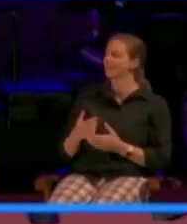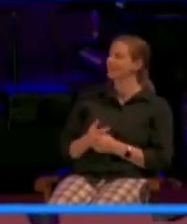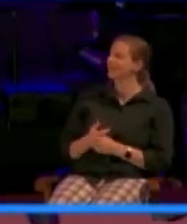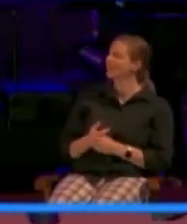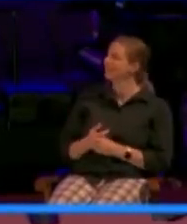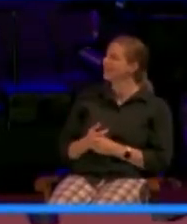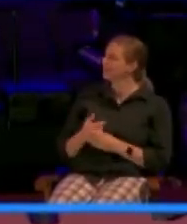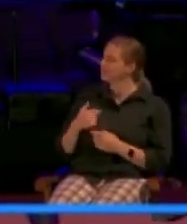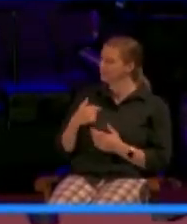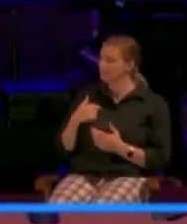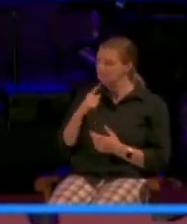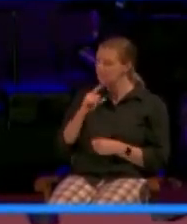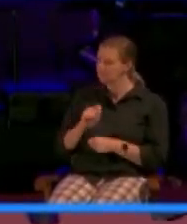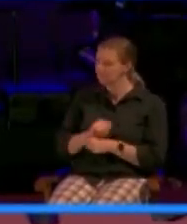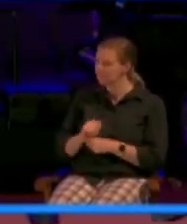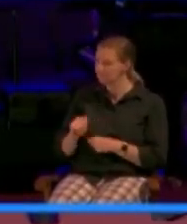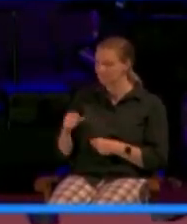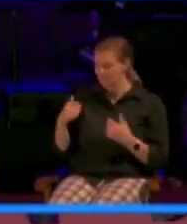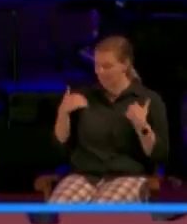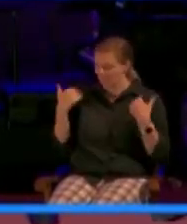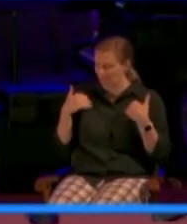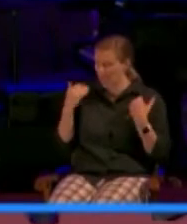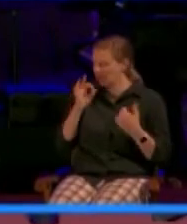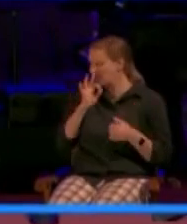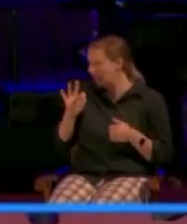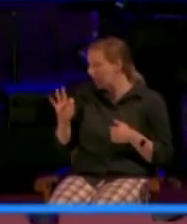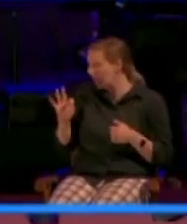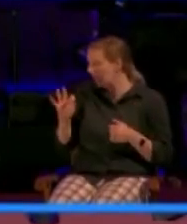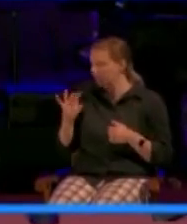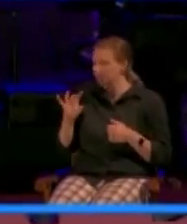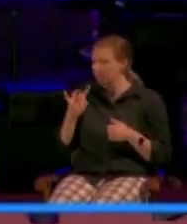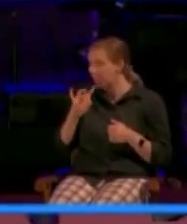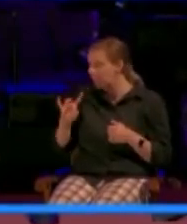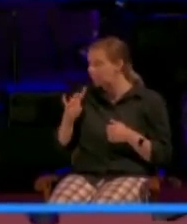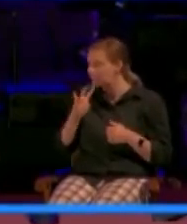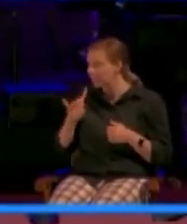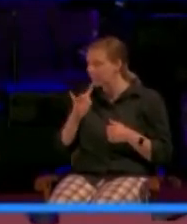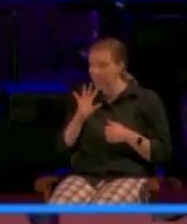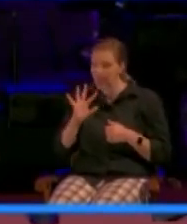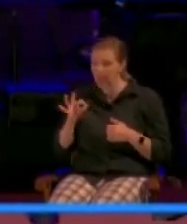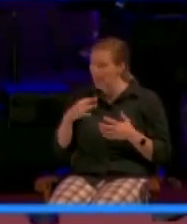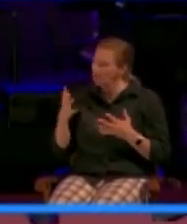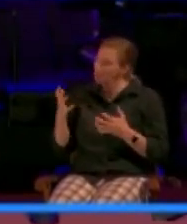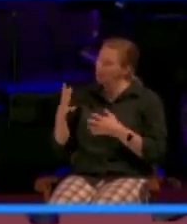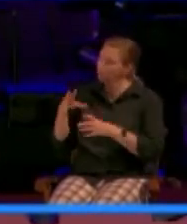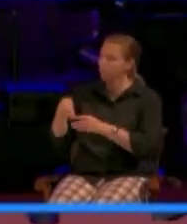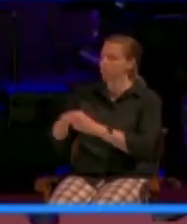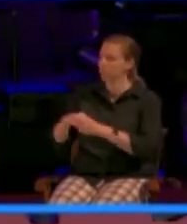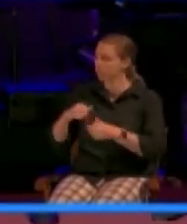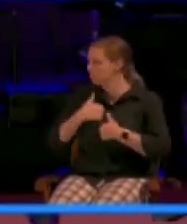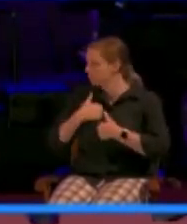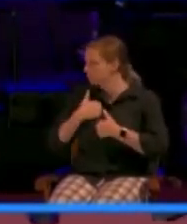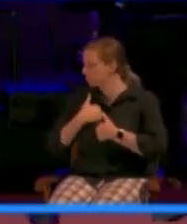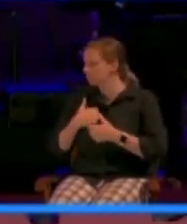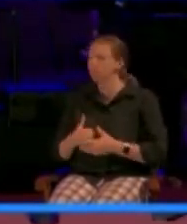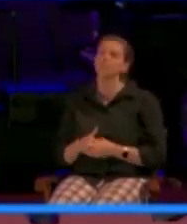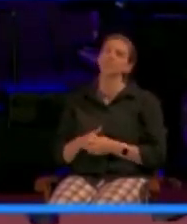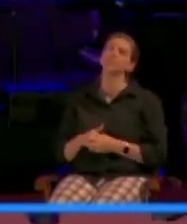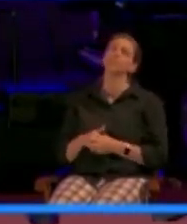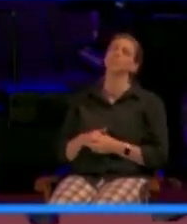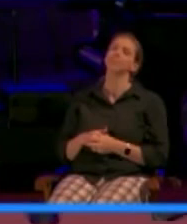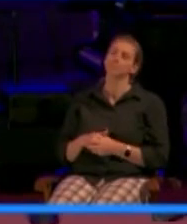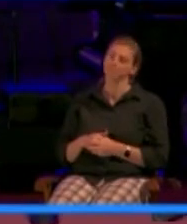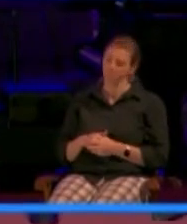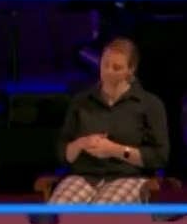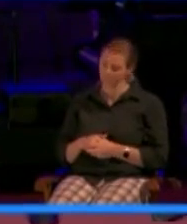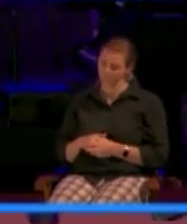heart wanted to do as a young boy, even at 7 and 8 years old. I want to go to West Point. When my grades would dip,